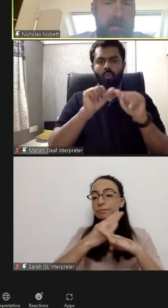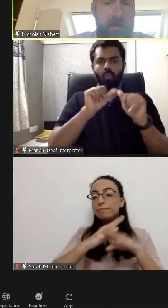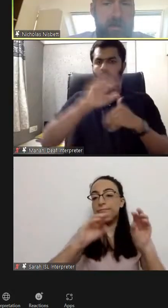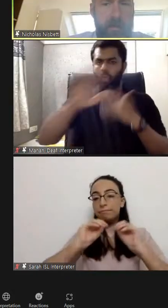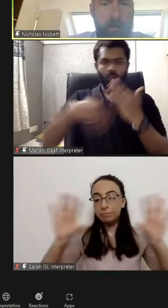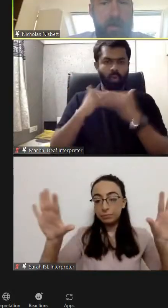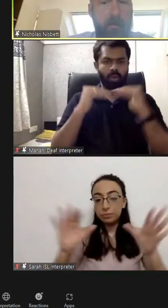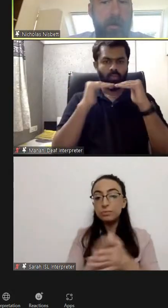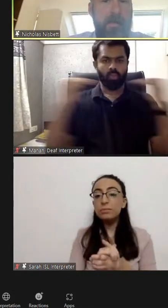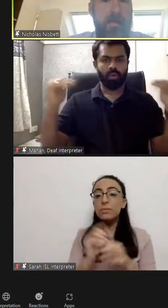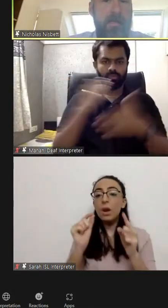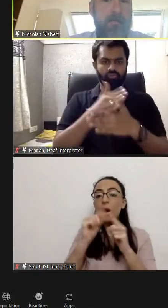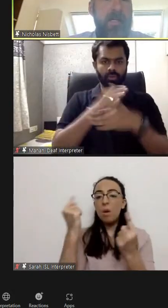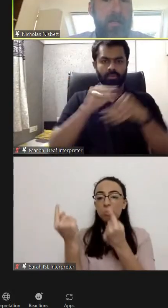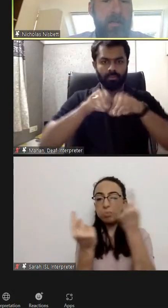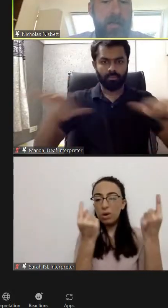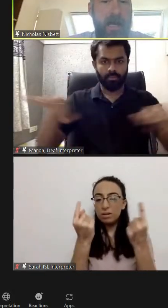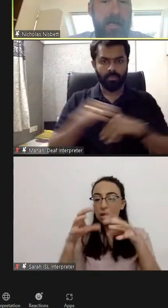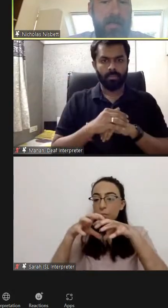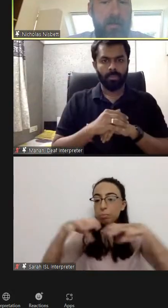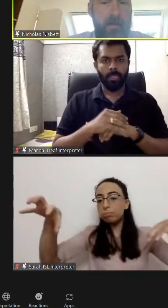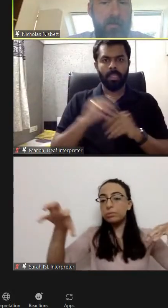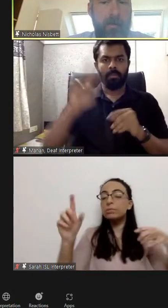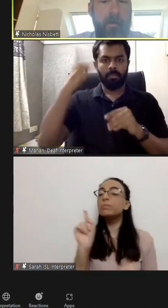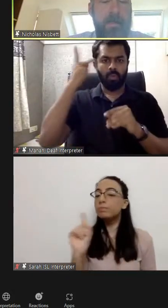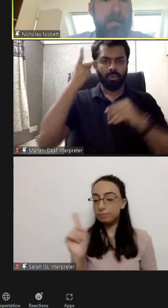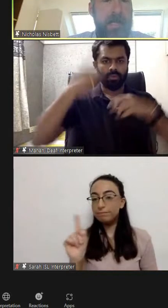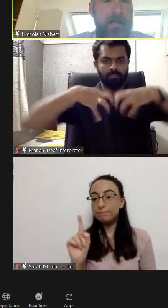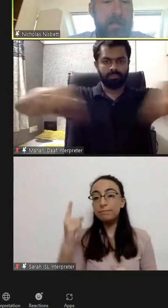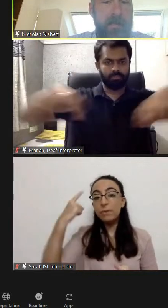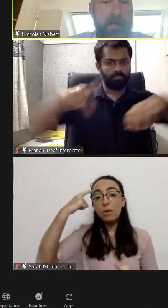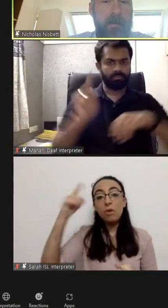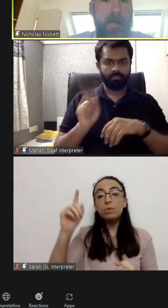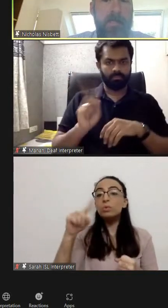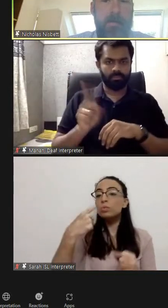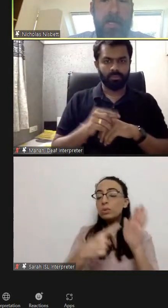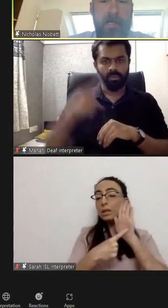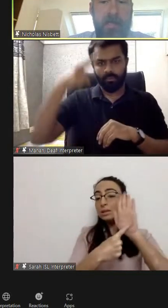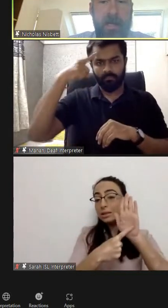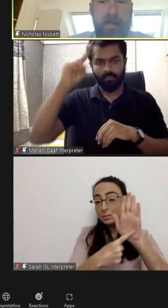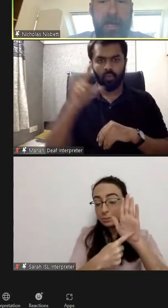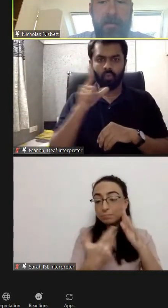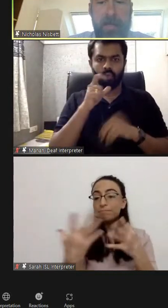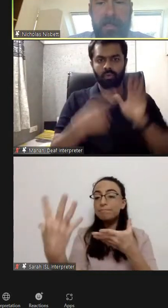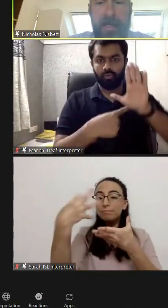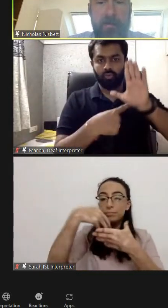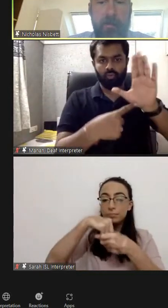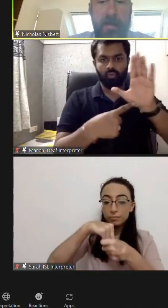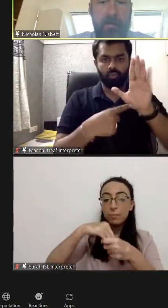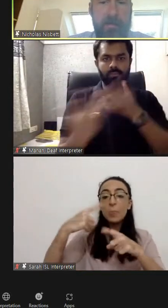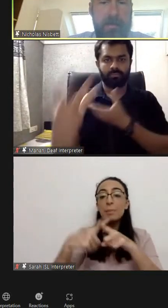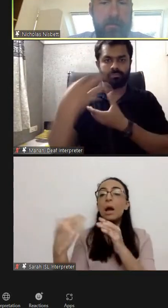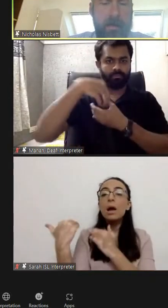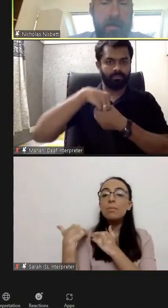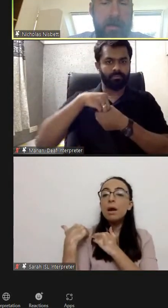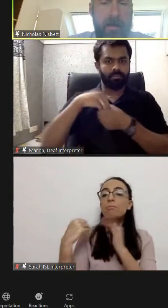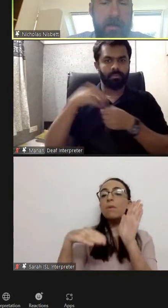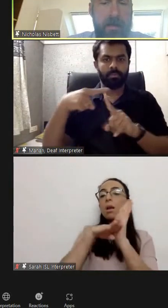Political exclusion. What are the processes of inclusion and exclusion from representation, participation, and accountability at all